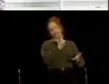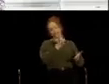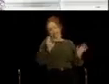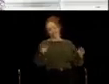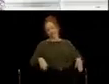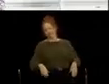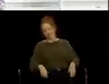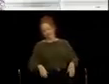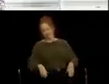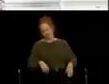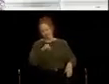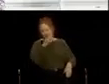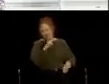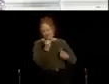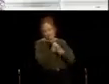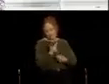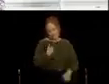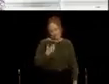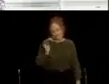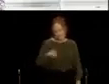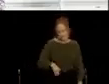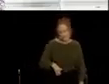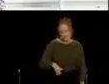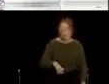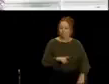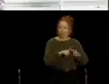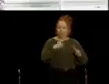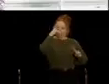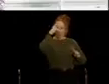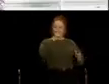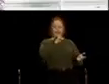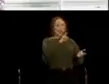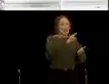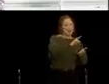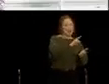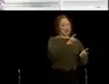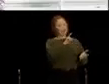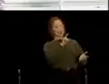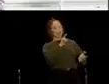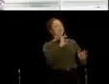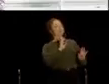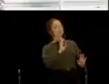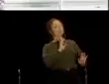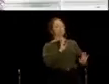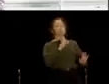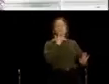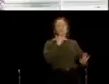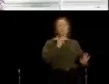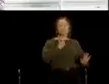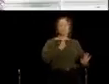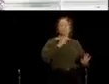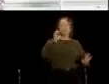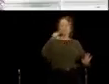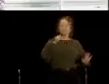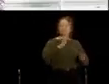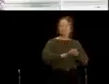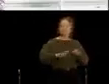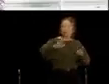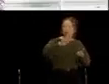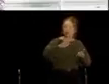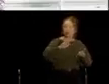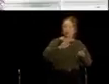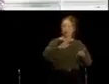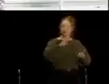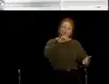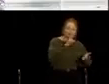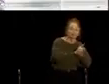He never liked me back, but I fell out of what I thought was love with him and told myself that college was going to be where I